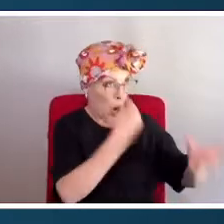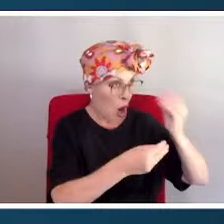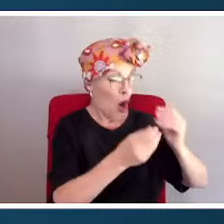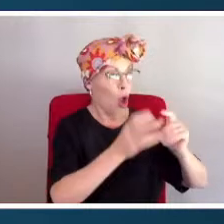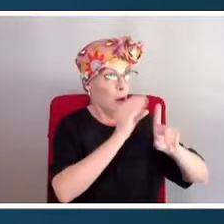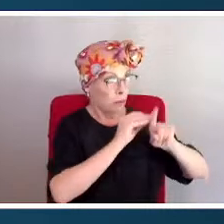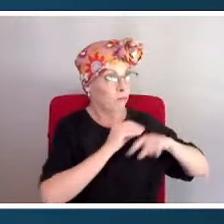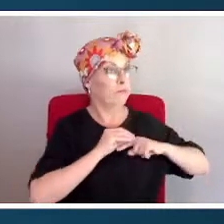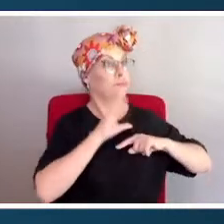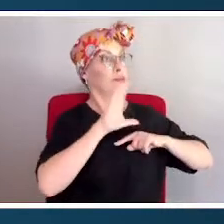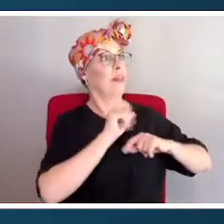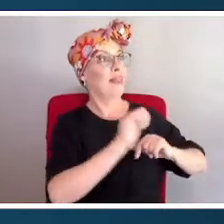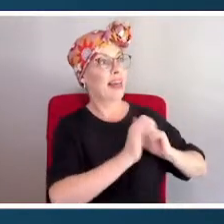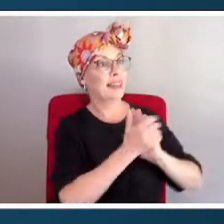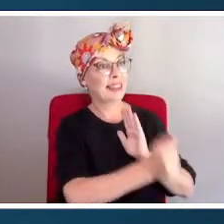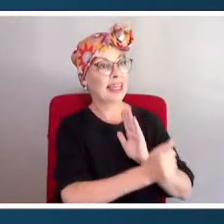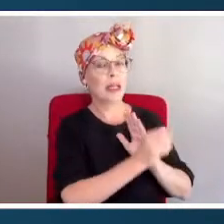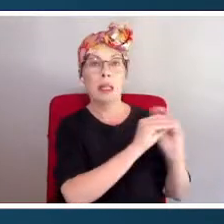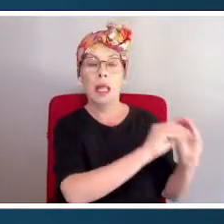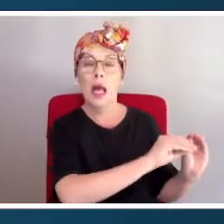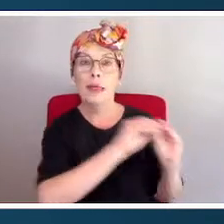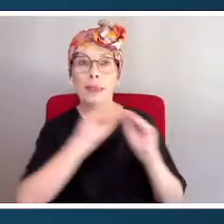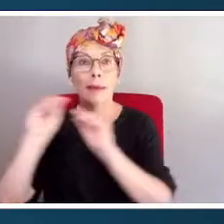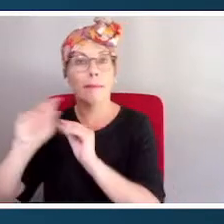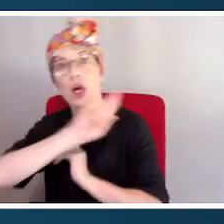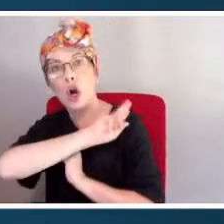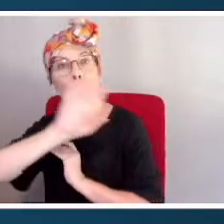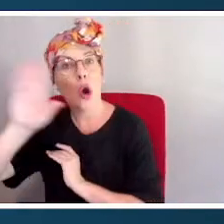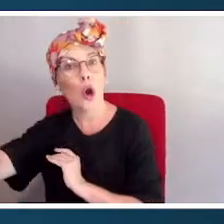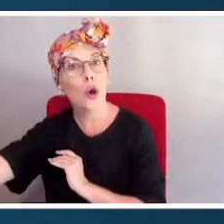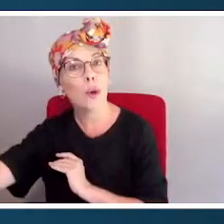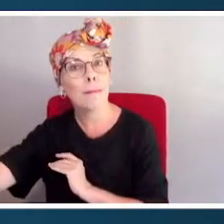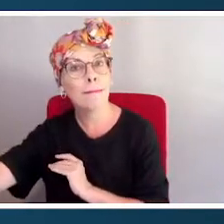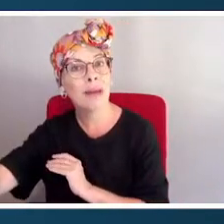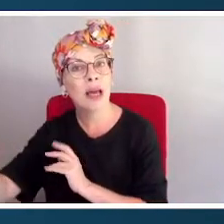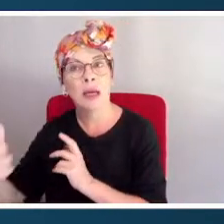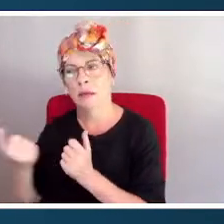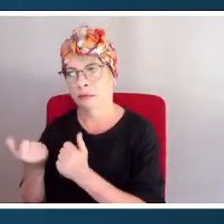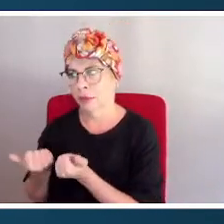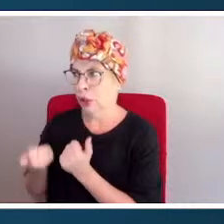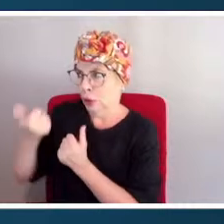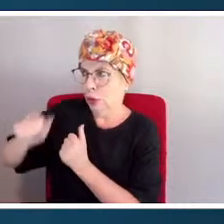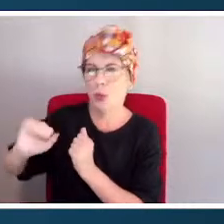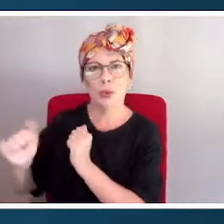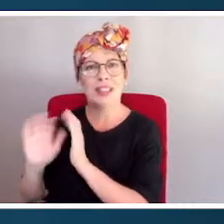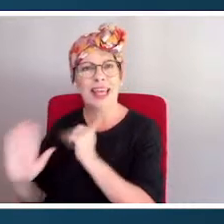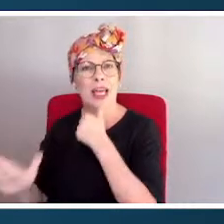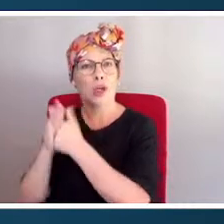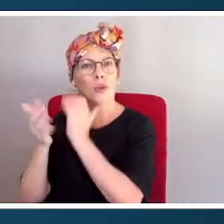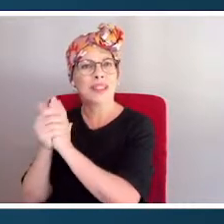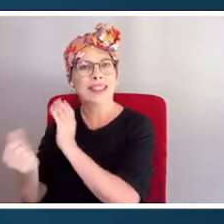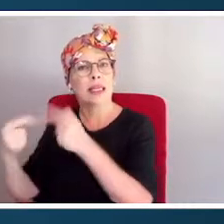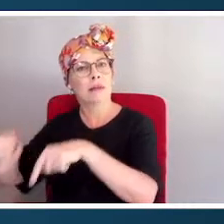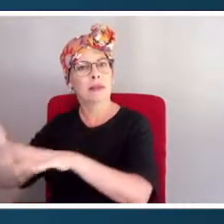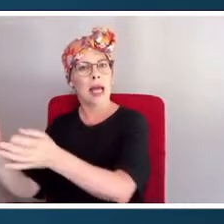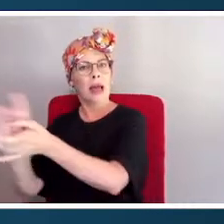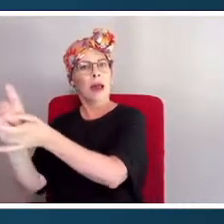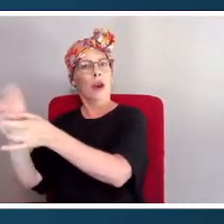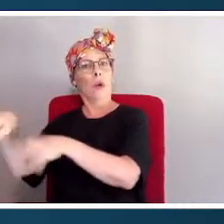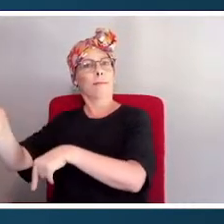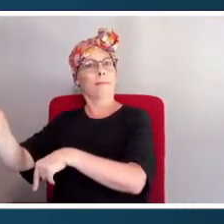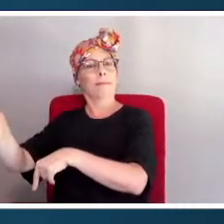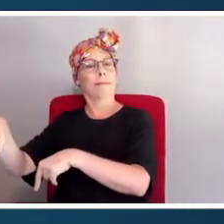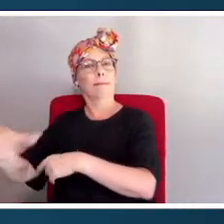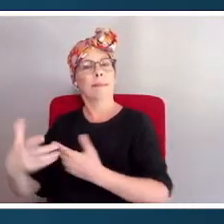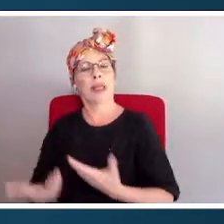the immigration laws ourselves, where we're allowing our diaspora, even if they don't have a passport, if they want to get